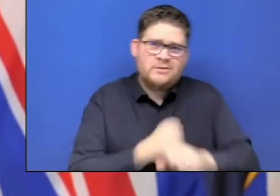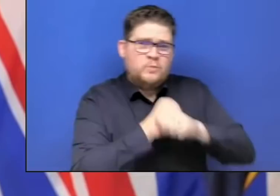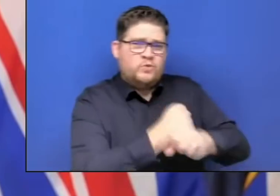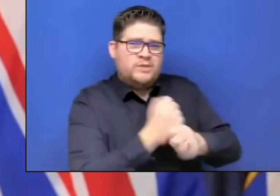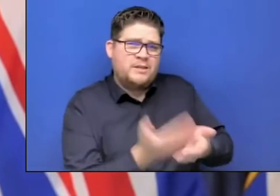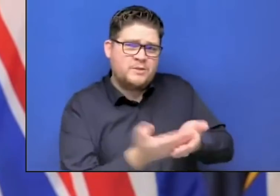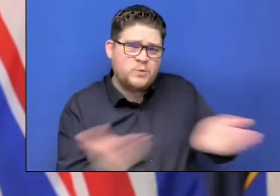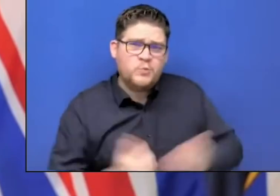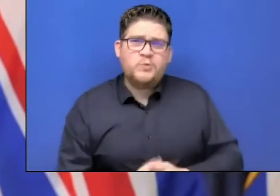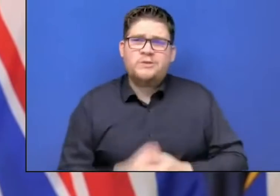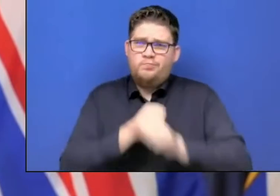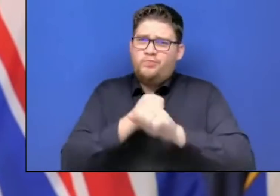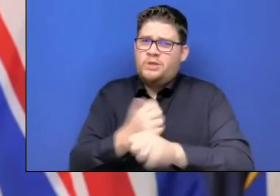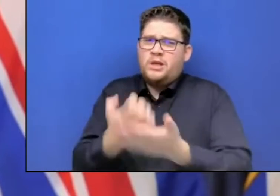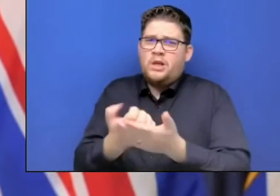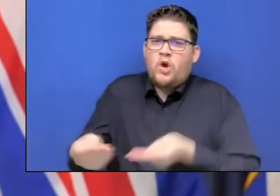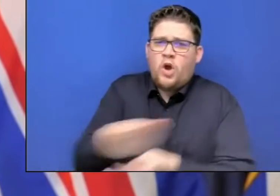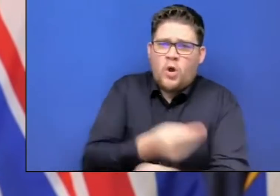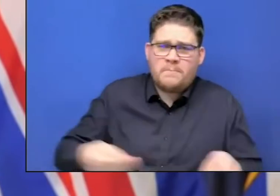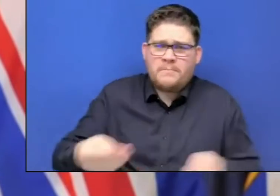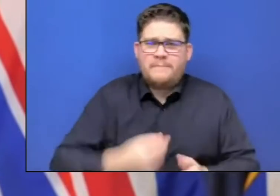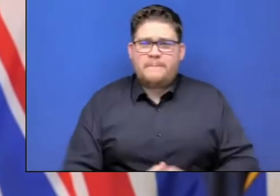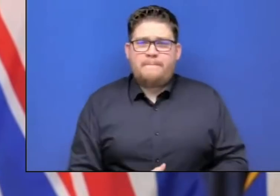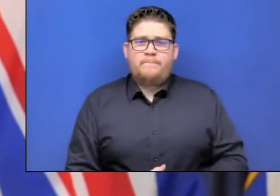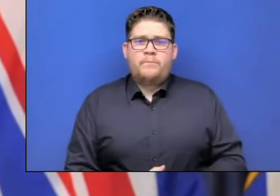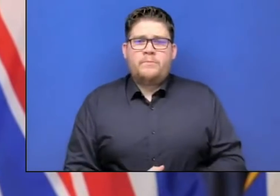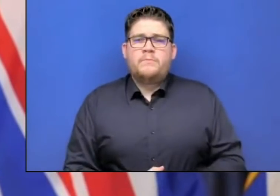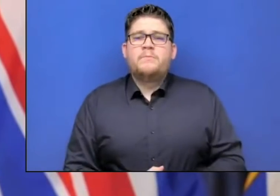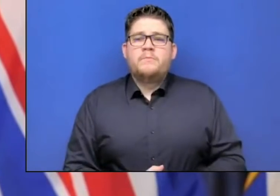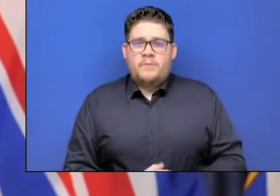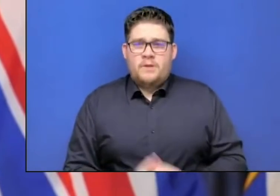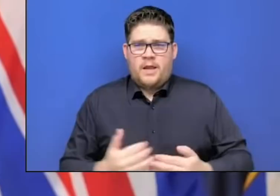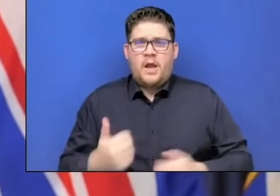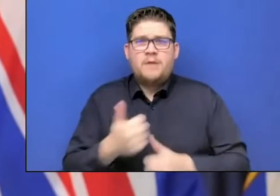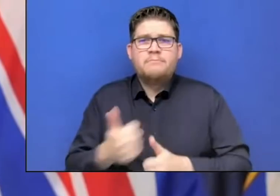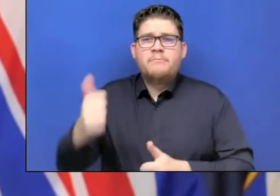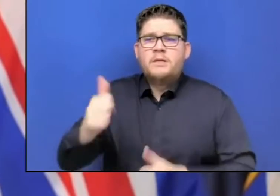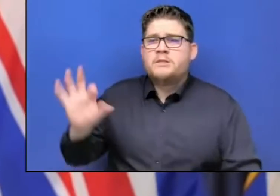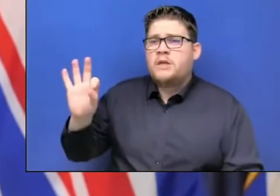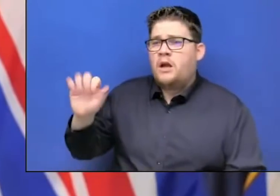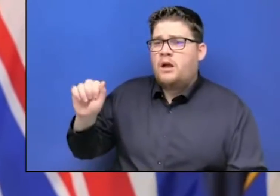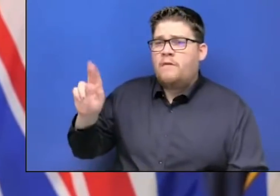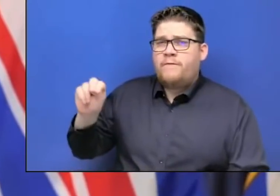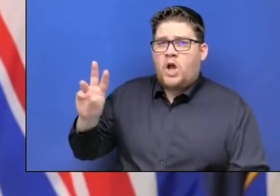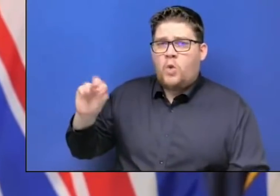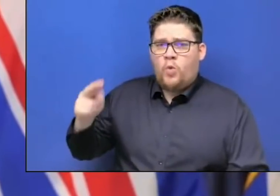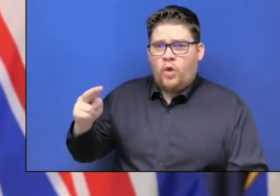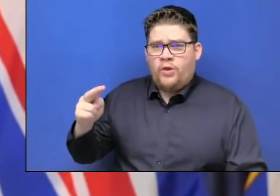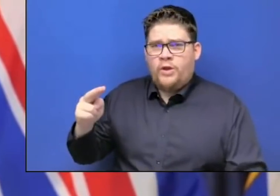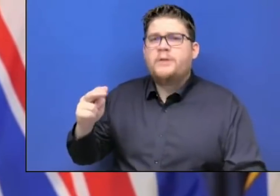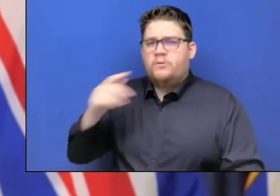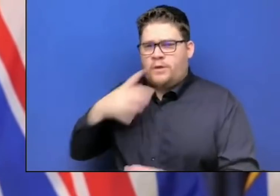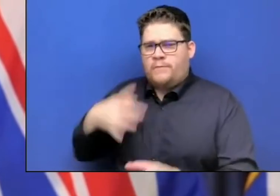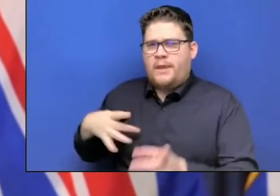I'm now happy to pass the podium over to Minister Farnworth, who will walk through the events of the day, and then on to other ministers to update you on the circumstances